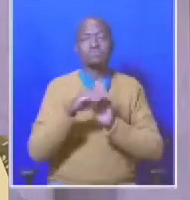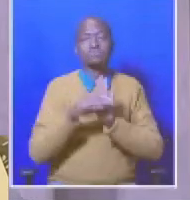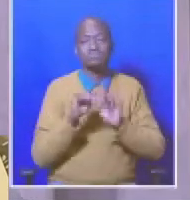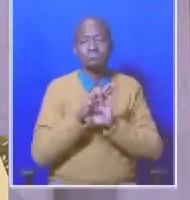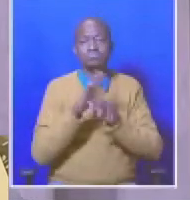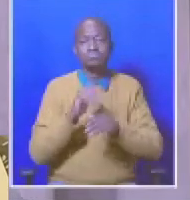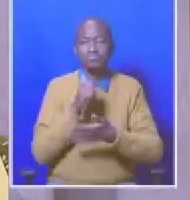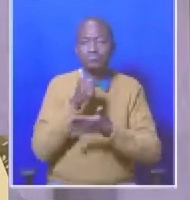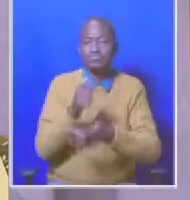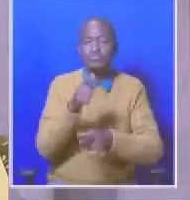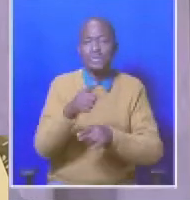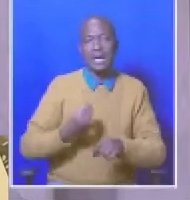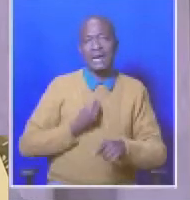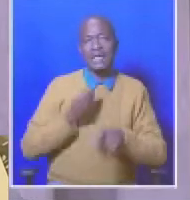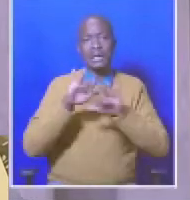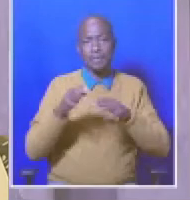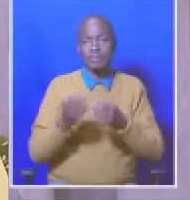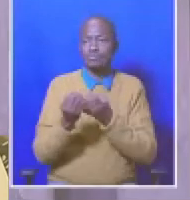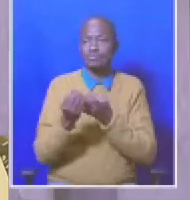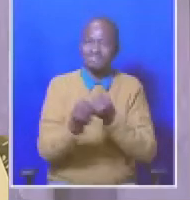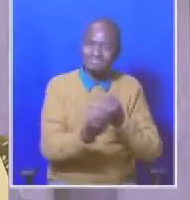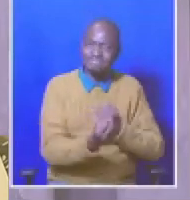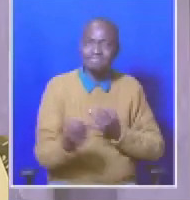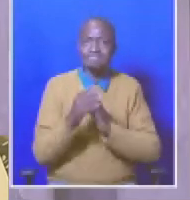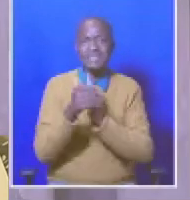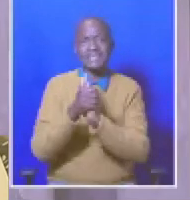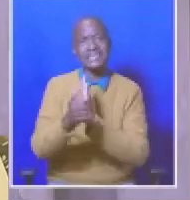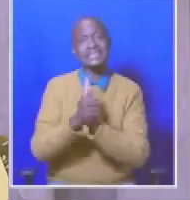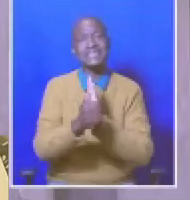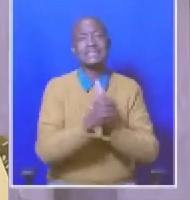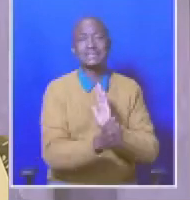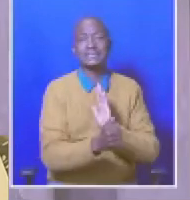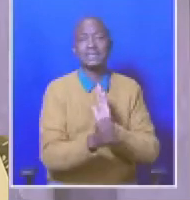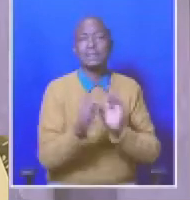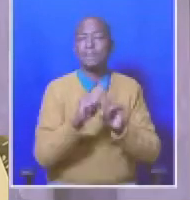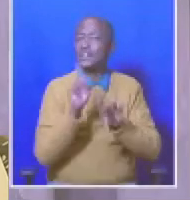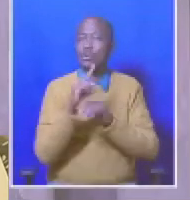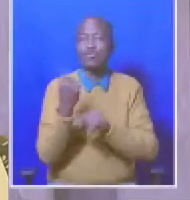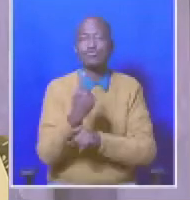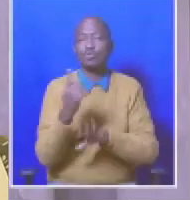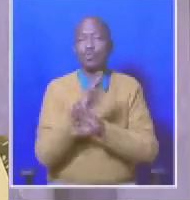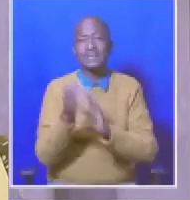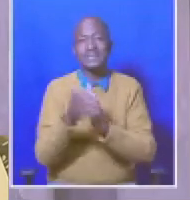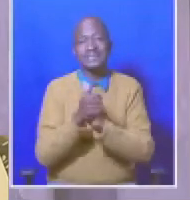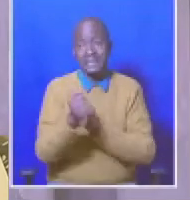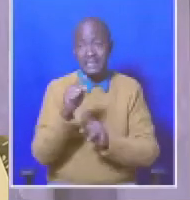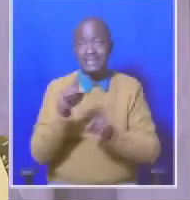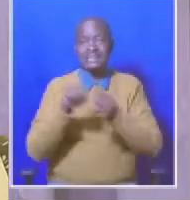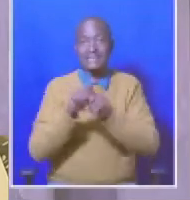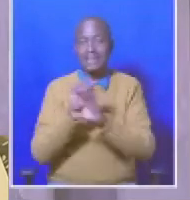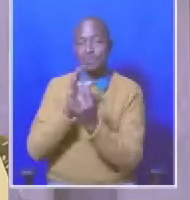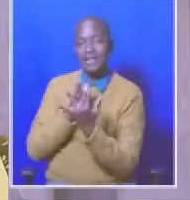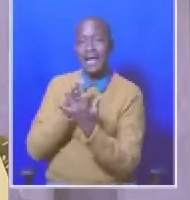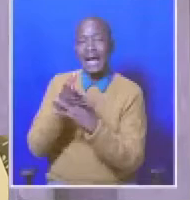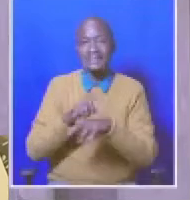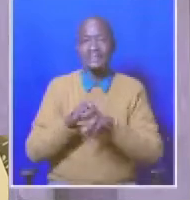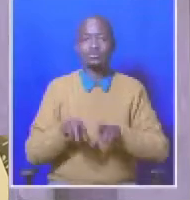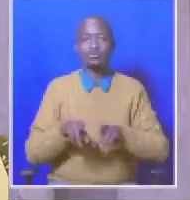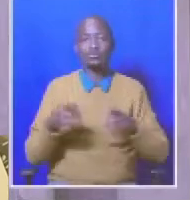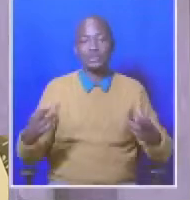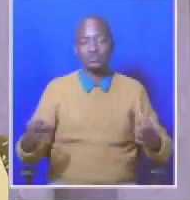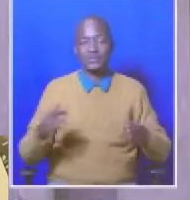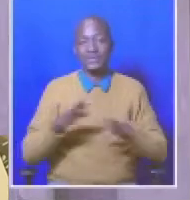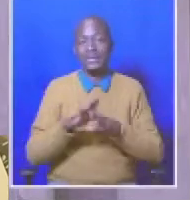is to equip them with skills, but not only skills, also access to resources. When we were in